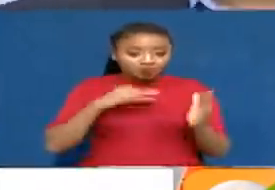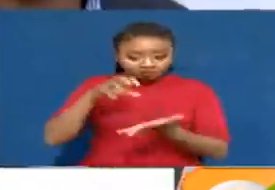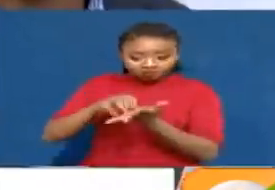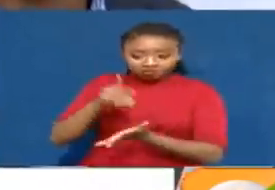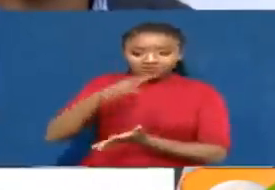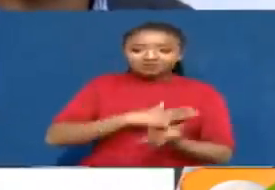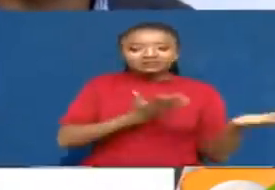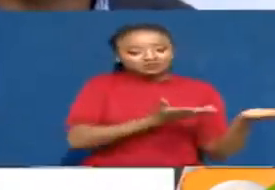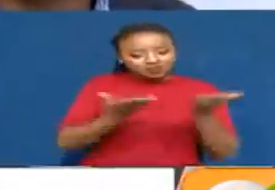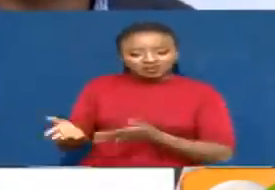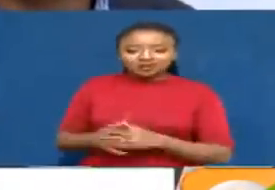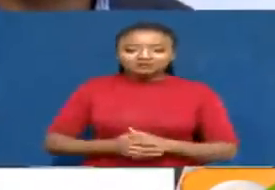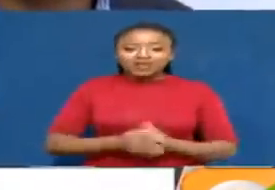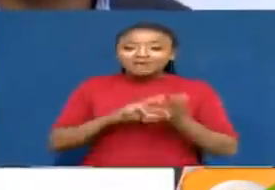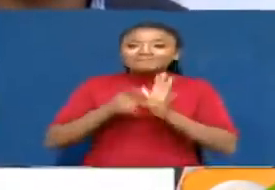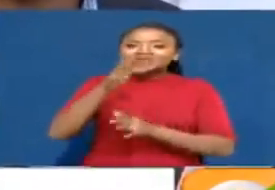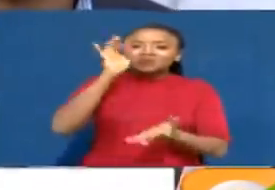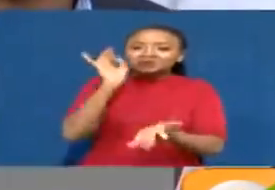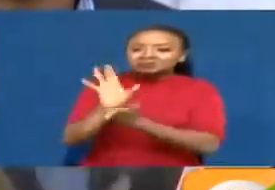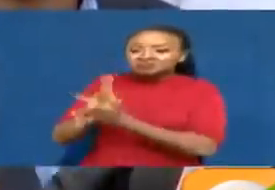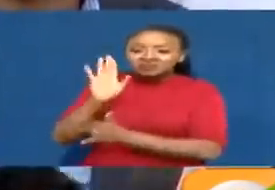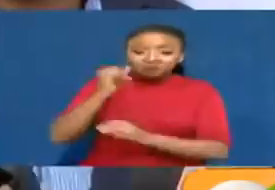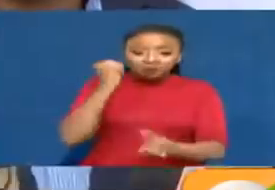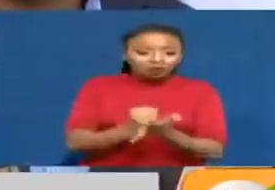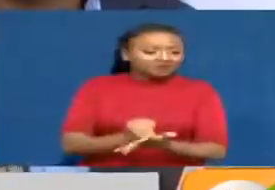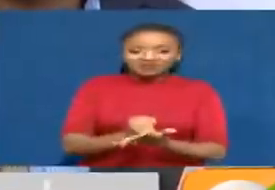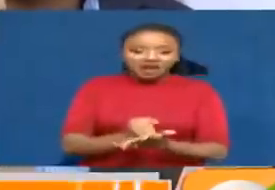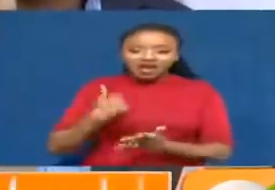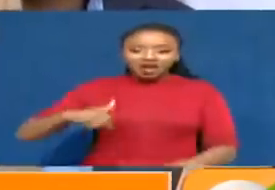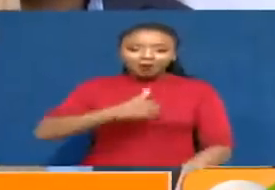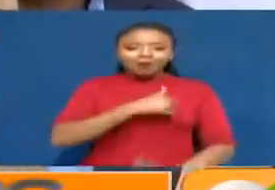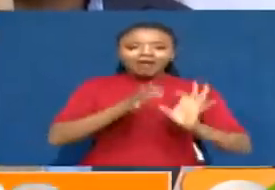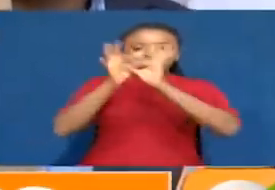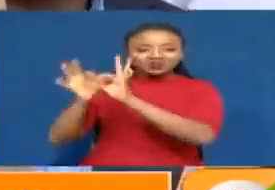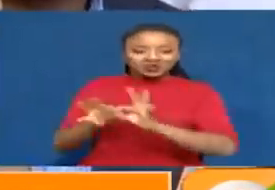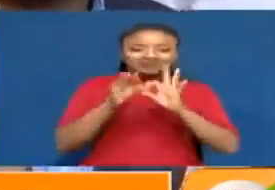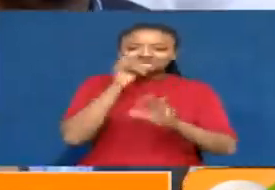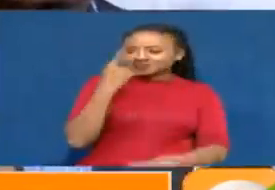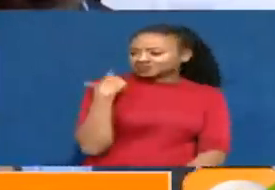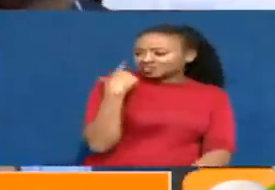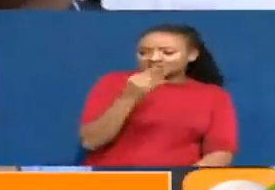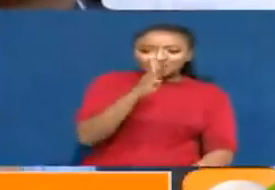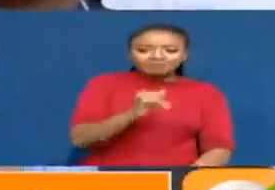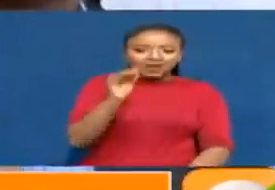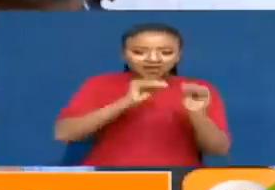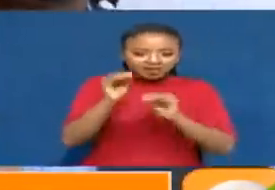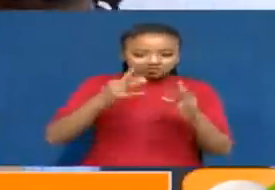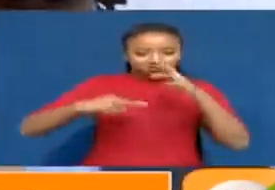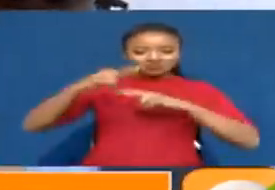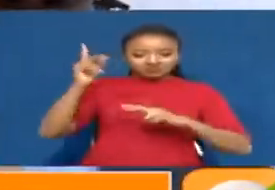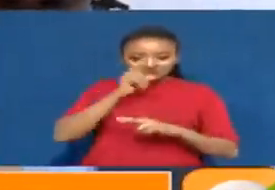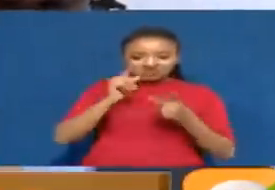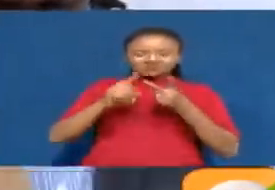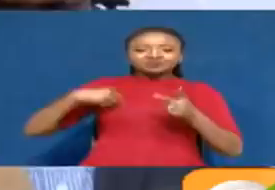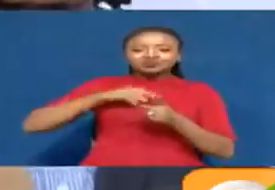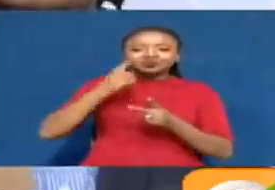contest for them. Nobody's been ejected out of office. We are united. We have reviewed. They just concluded by elections. We have also looked at our long-term